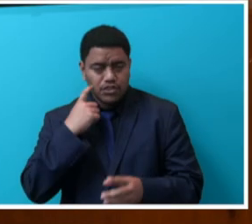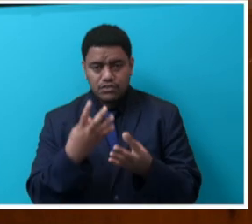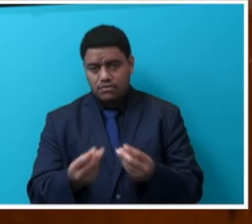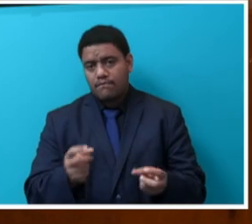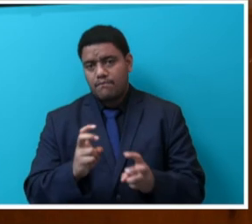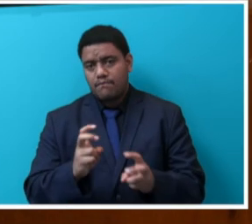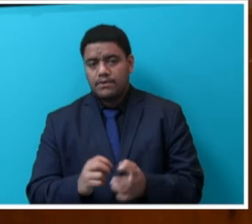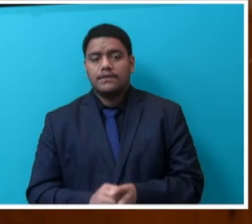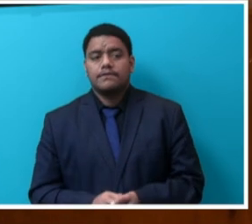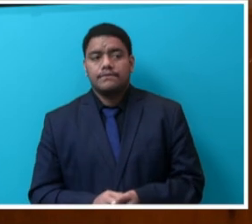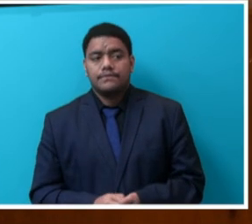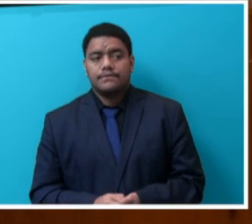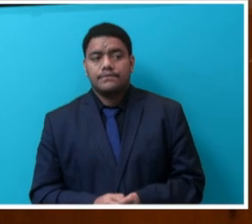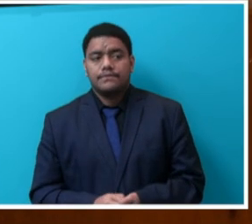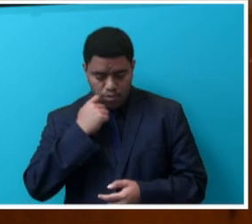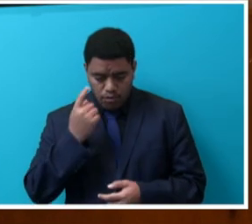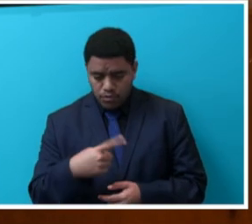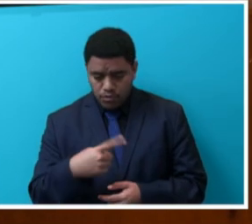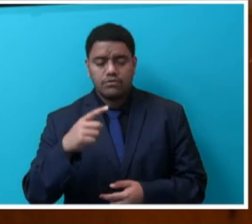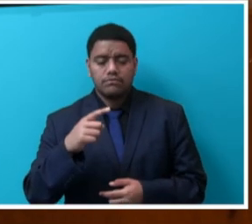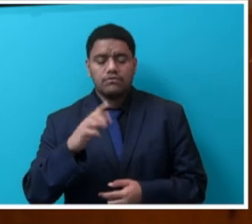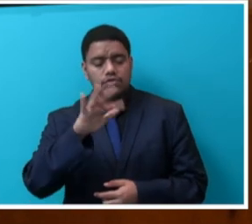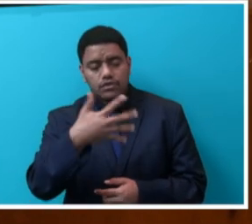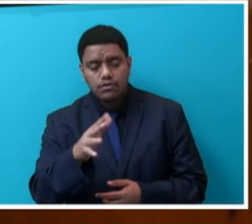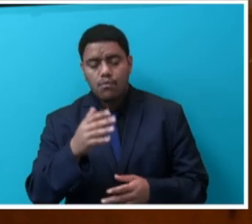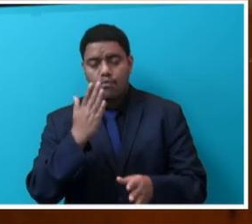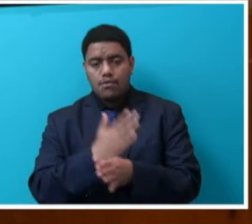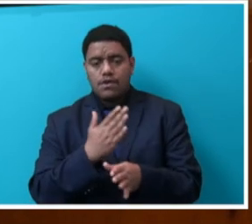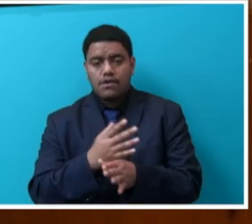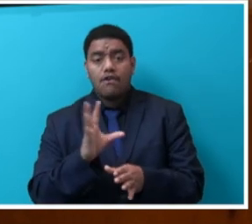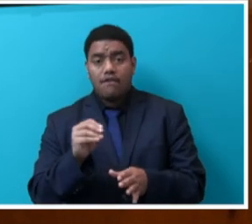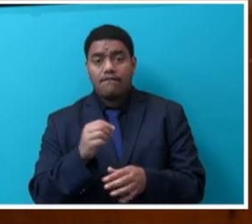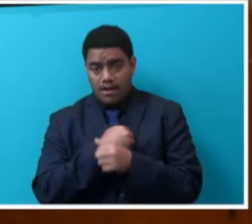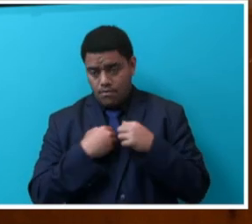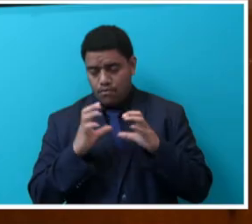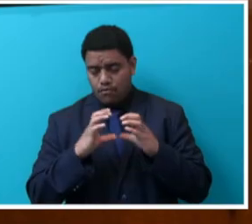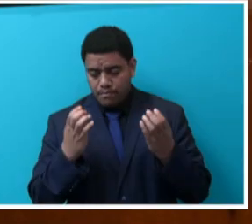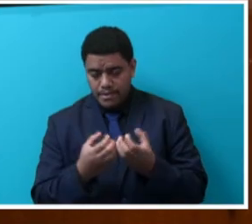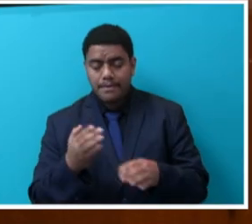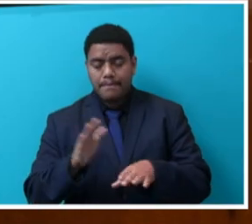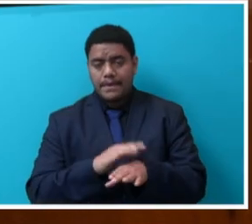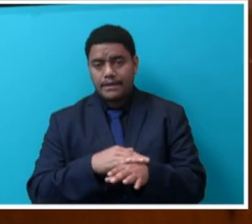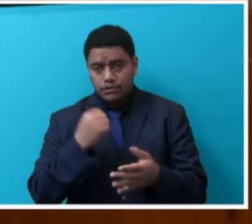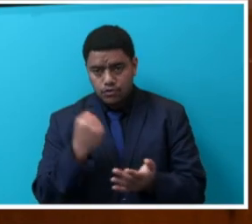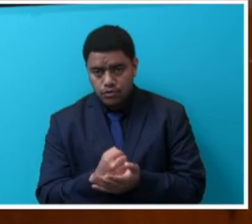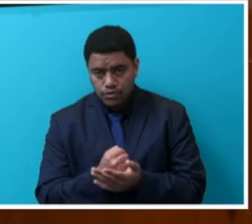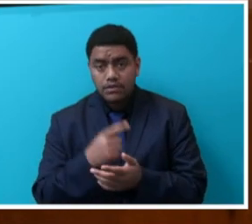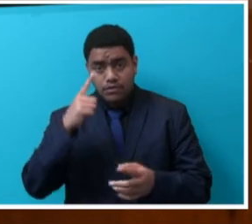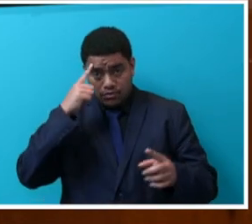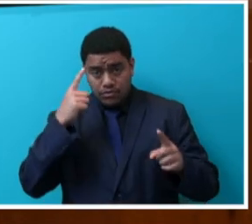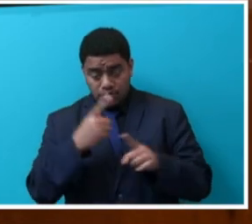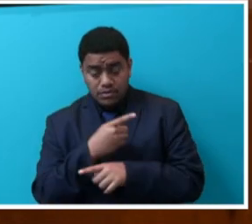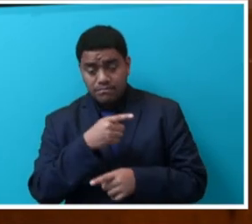and I will continue to oversee the work of the committee and will ensure that the concerns of our